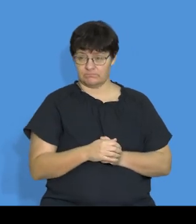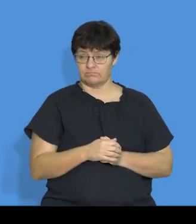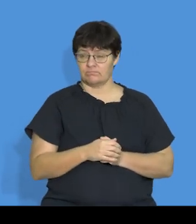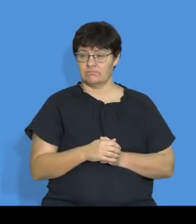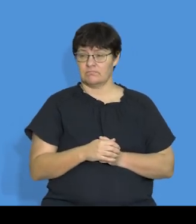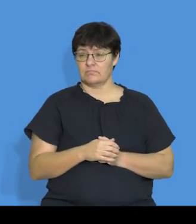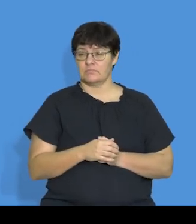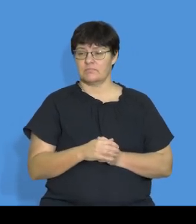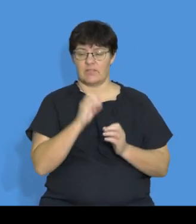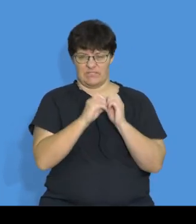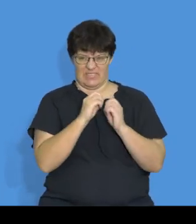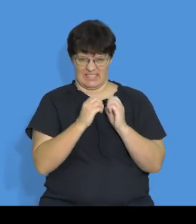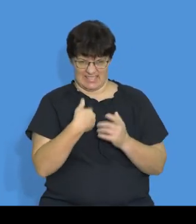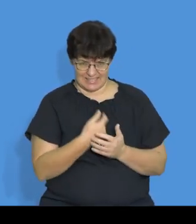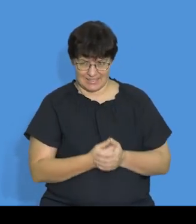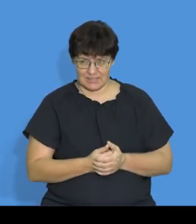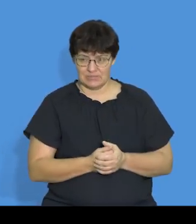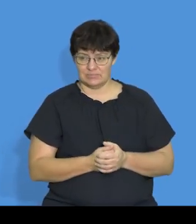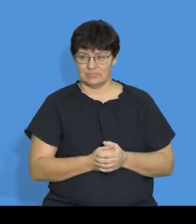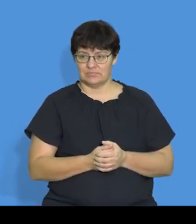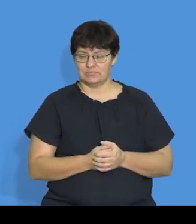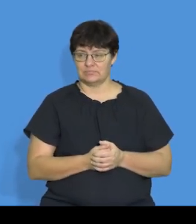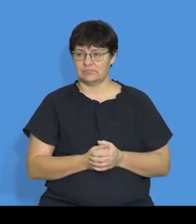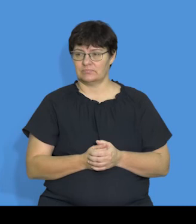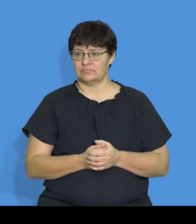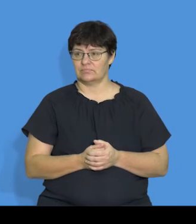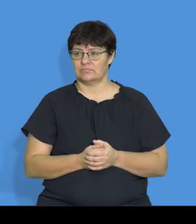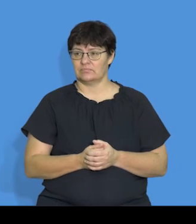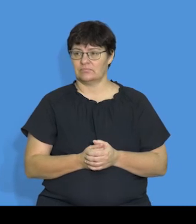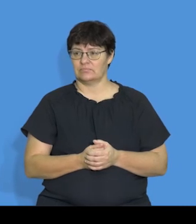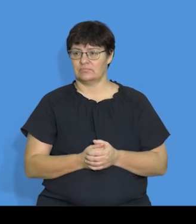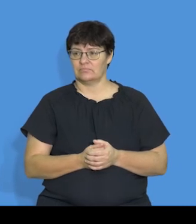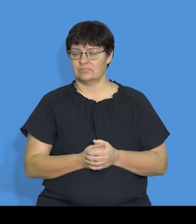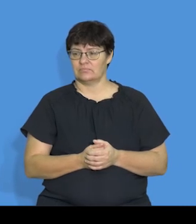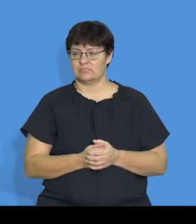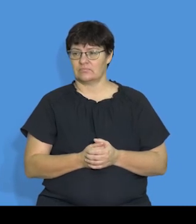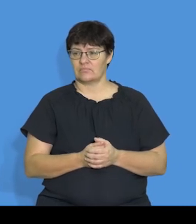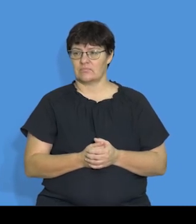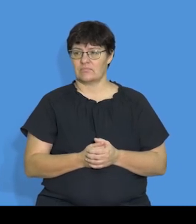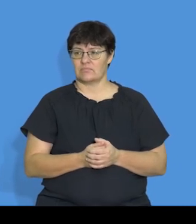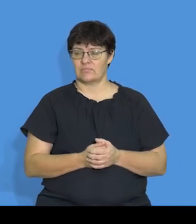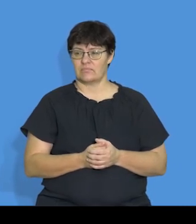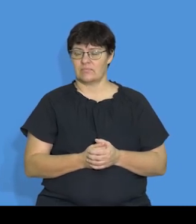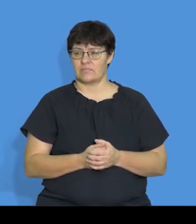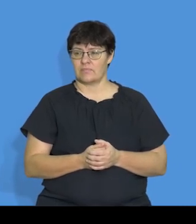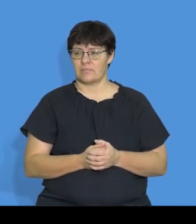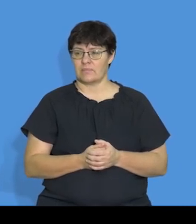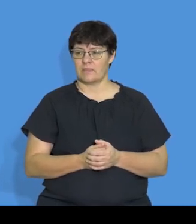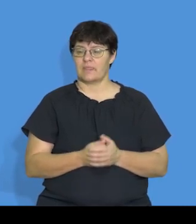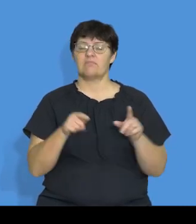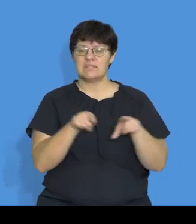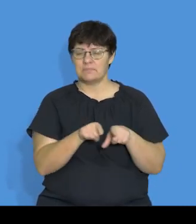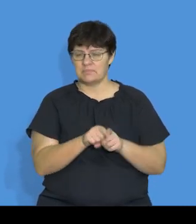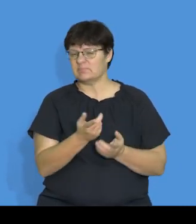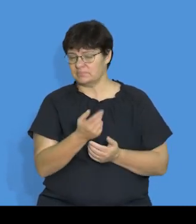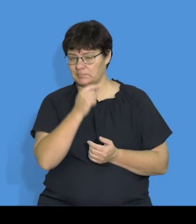that, okay? So we want the current that goes through the 25 ohm resistor. We also, if